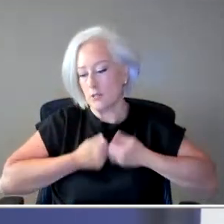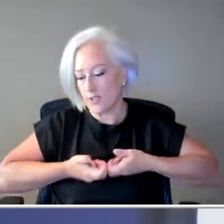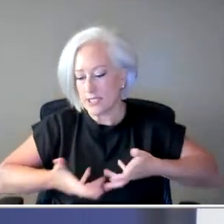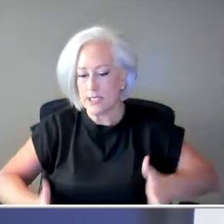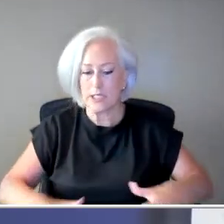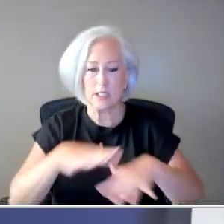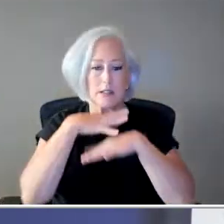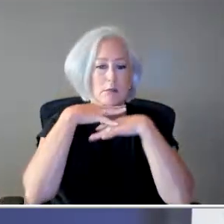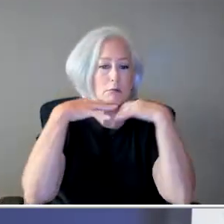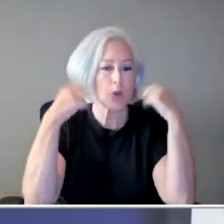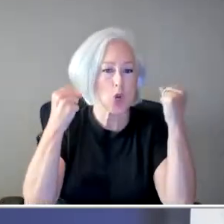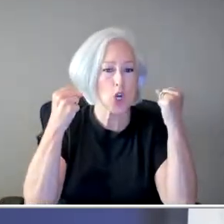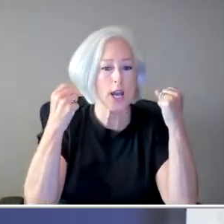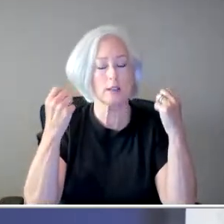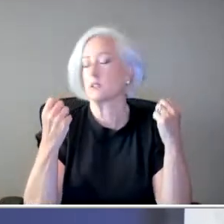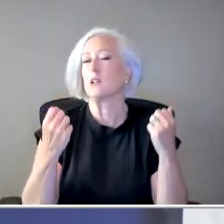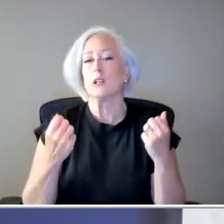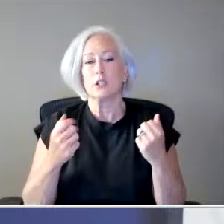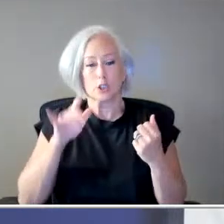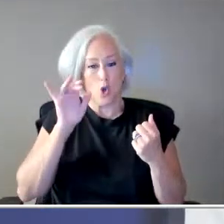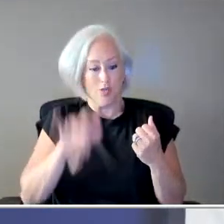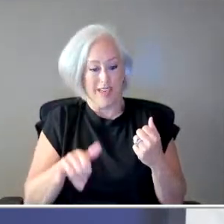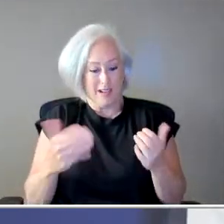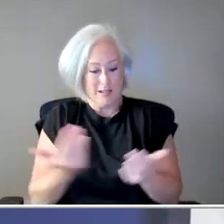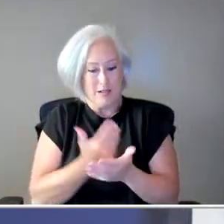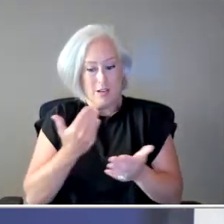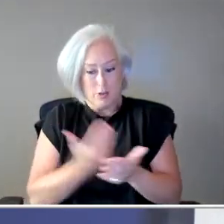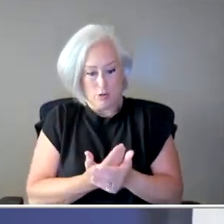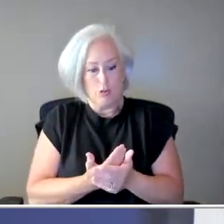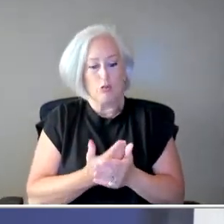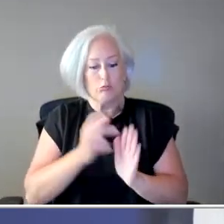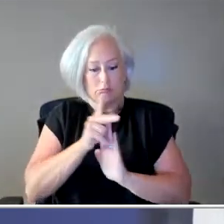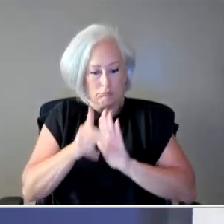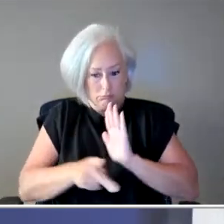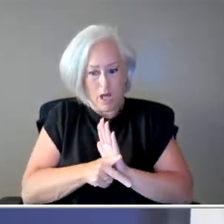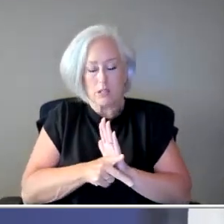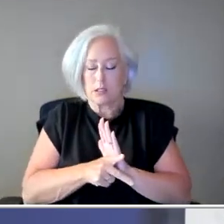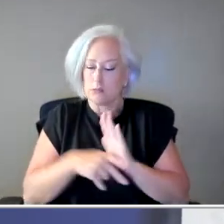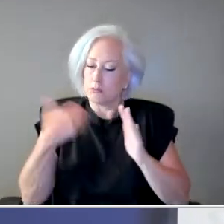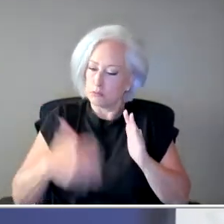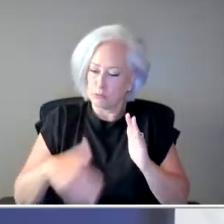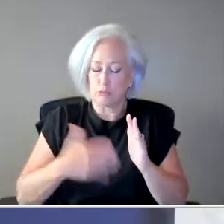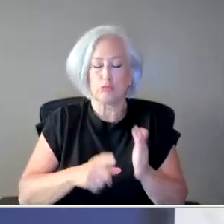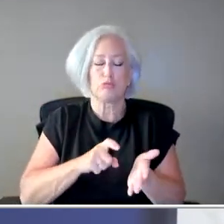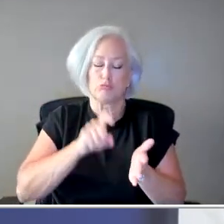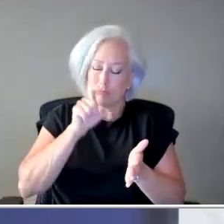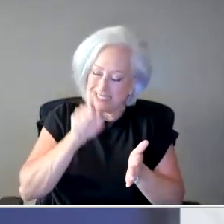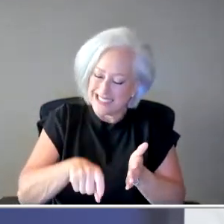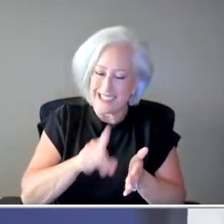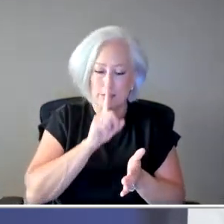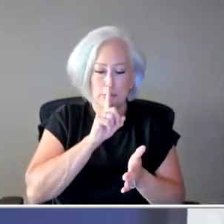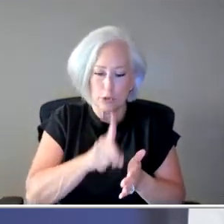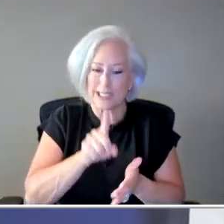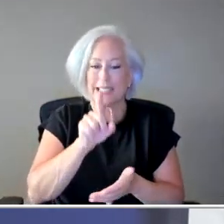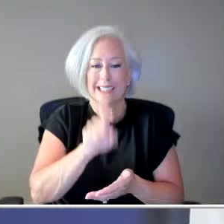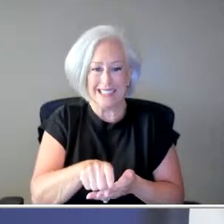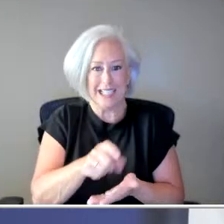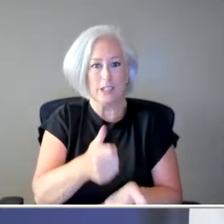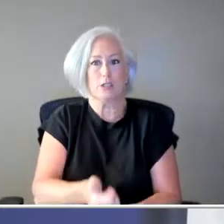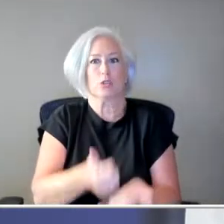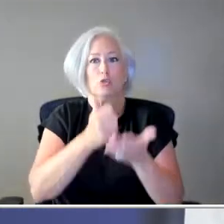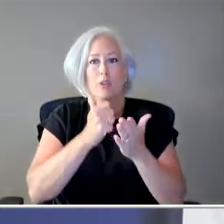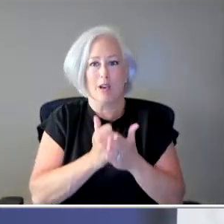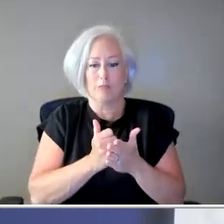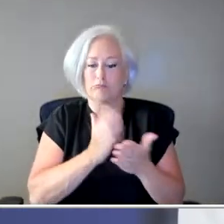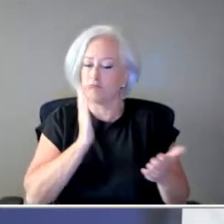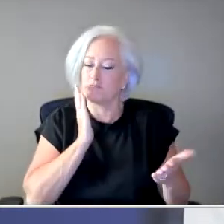And so I think the movement is very welcome and necessary to try to honestly break the cycle at the beginning. And